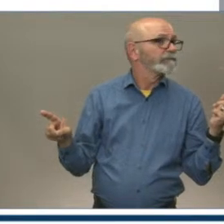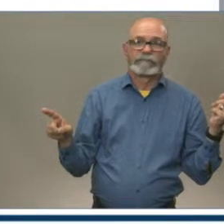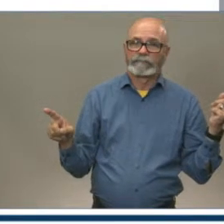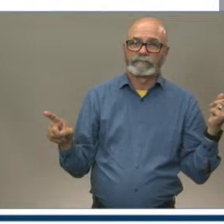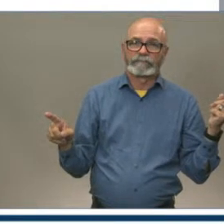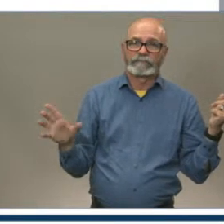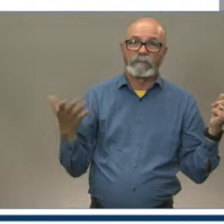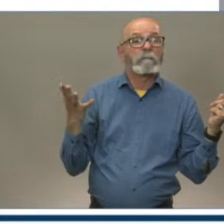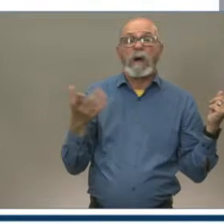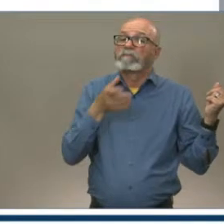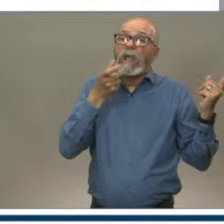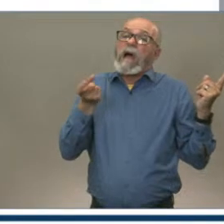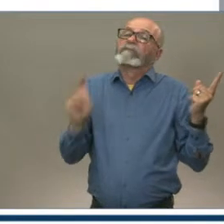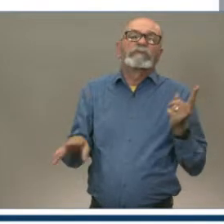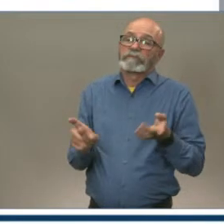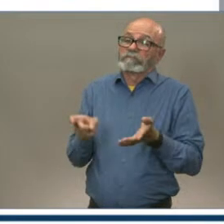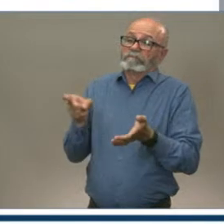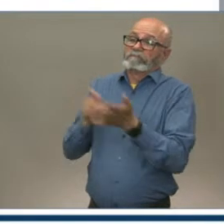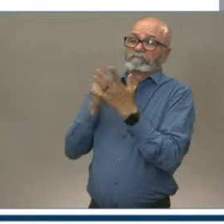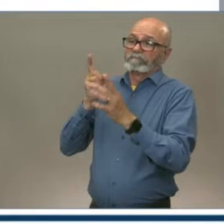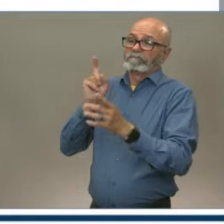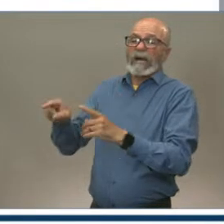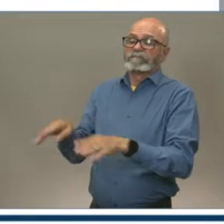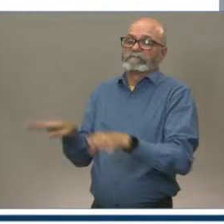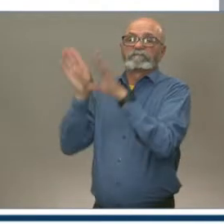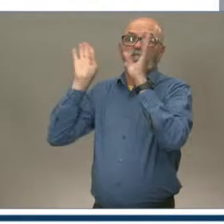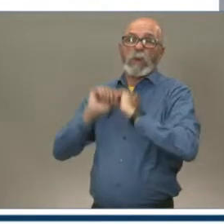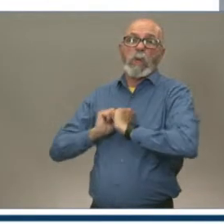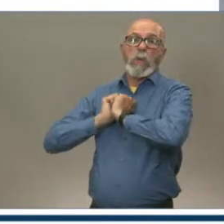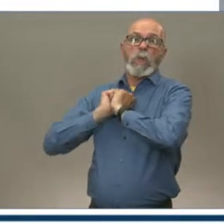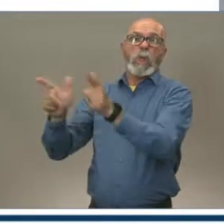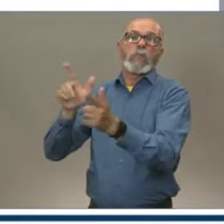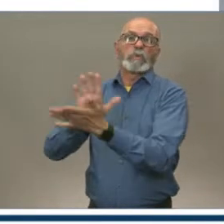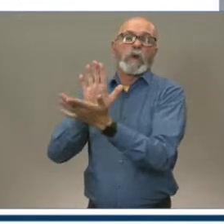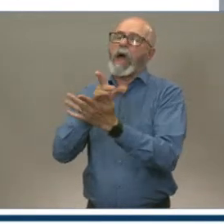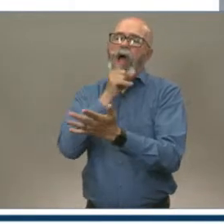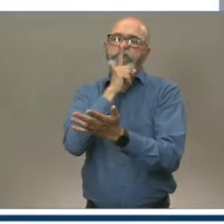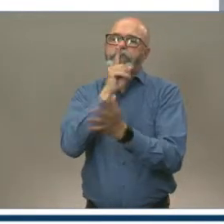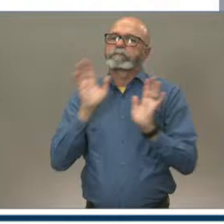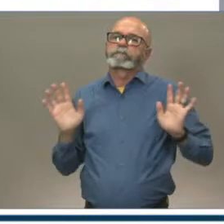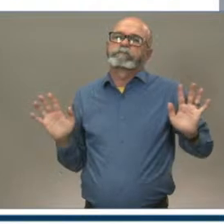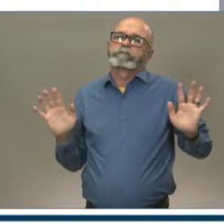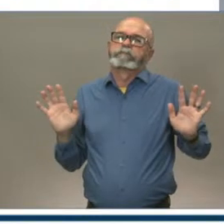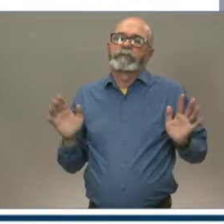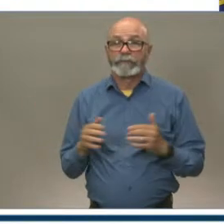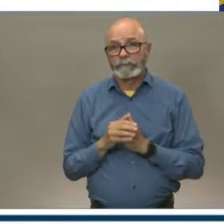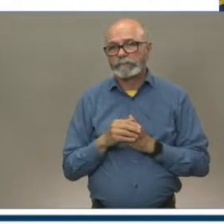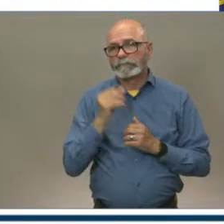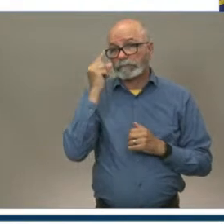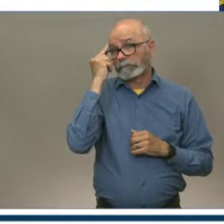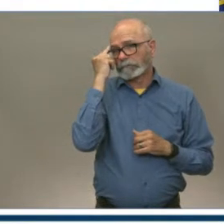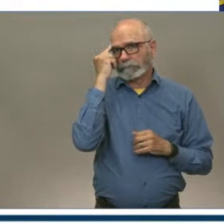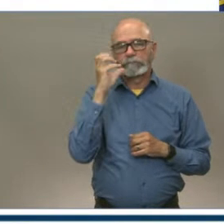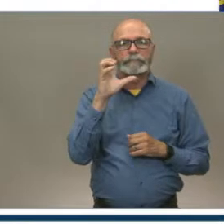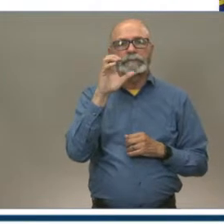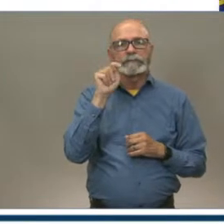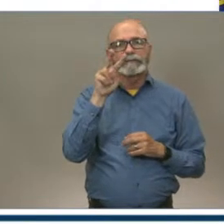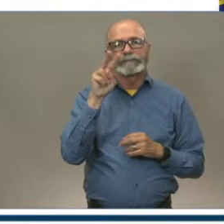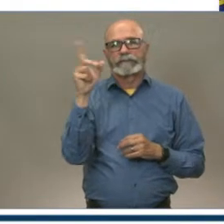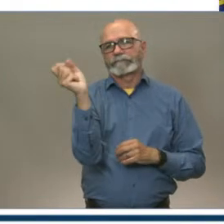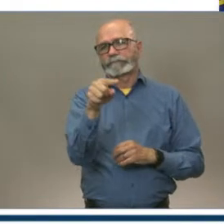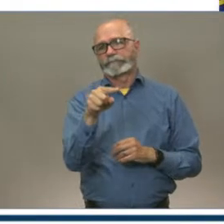go beyond the immediate family of schools that have been impacted. Next, we'll go to Sarah Plowman with CTV.